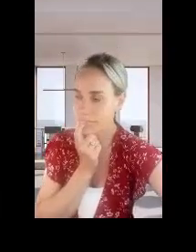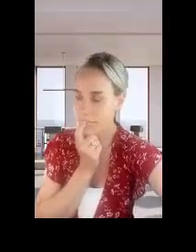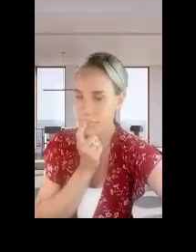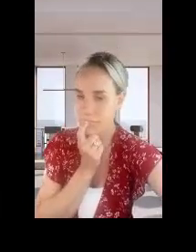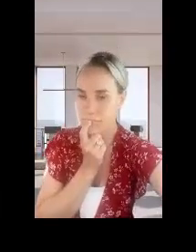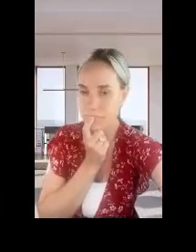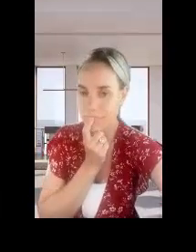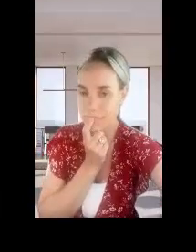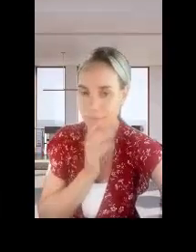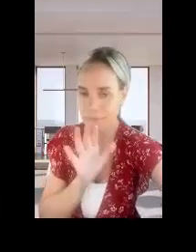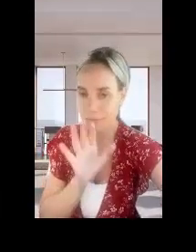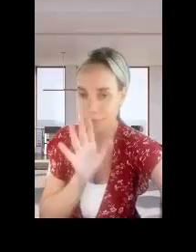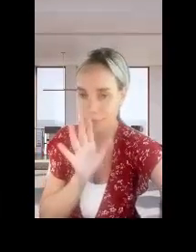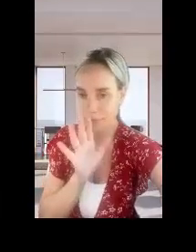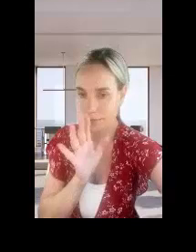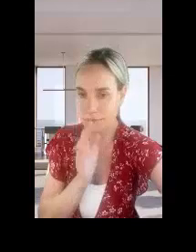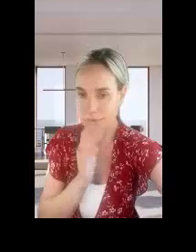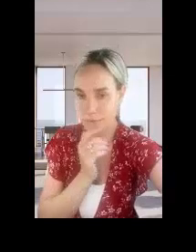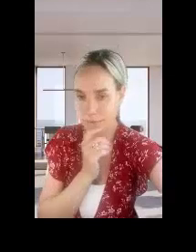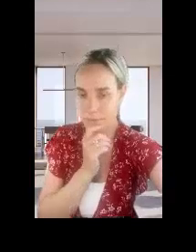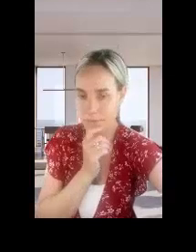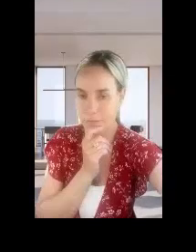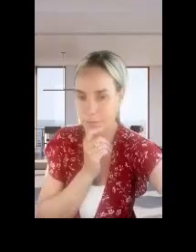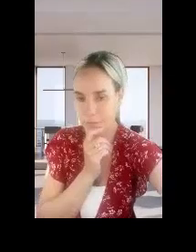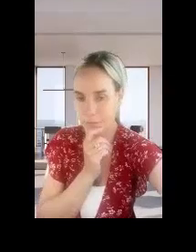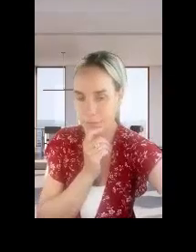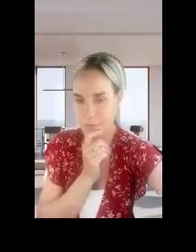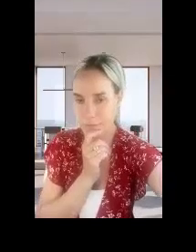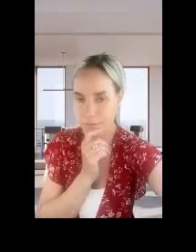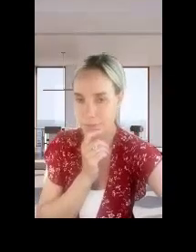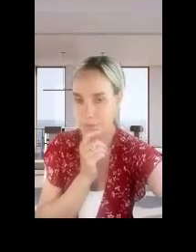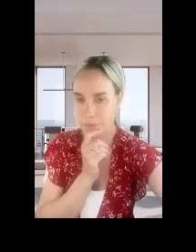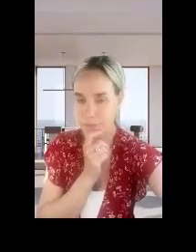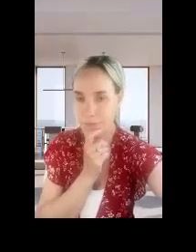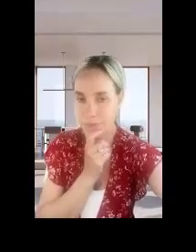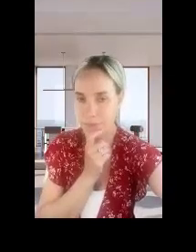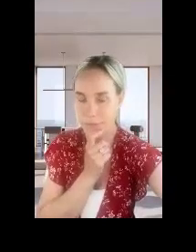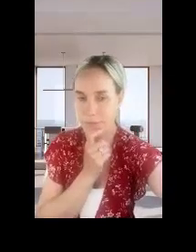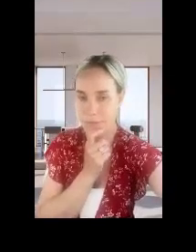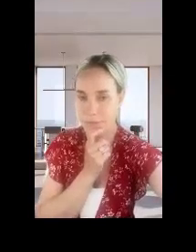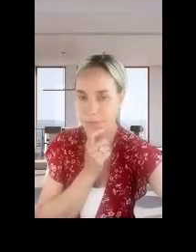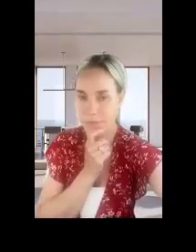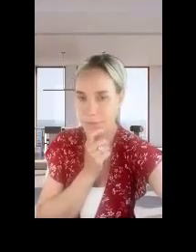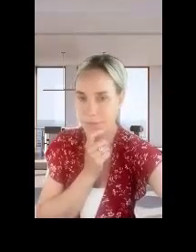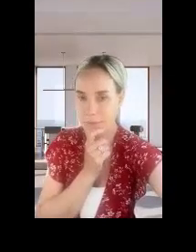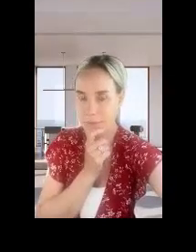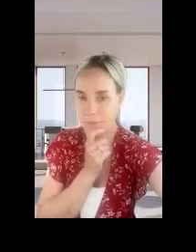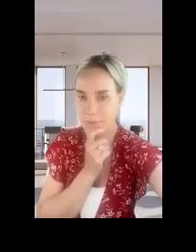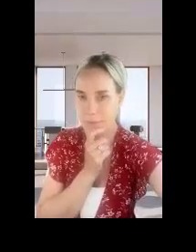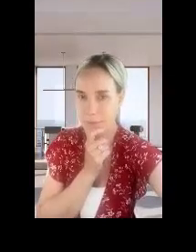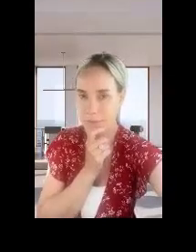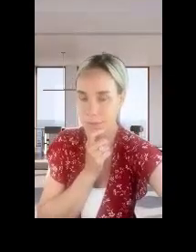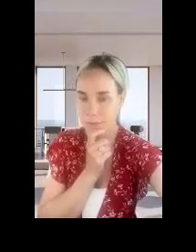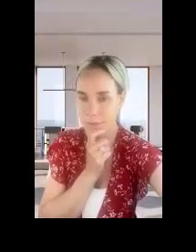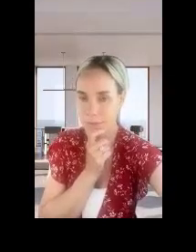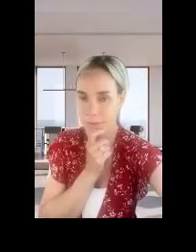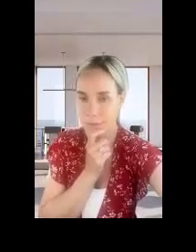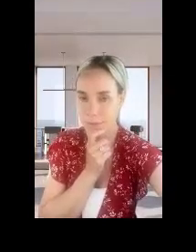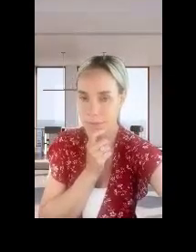the agenda, so be it. We're now moving ahead. Any declarations of conflict of